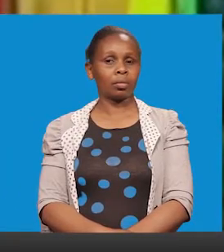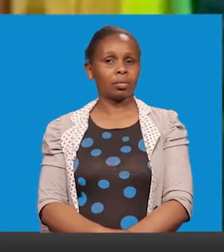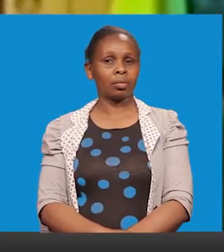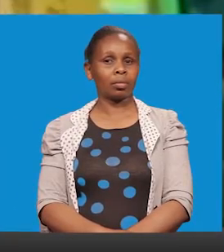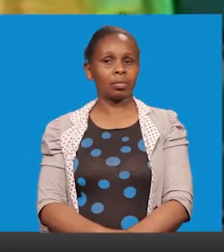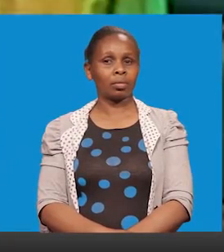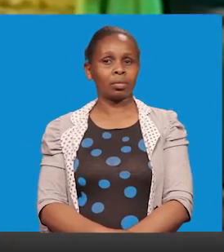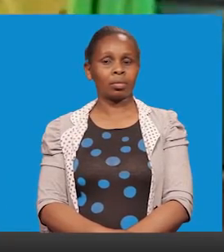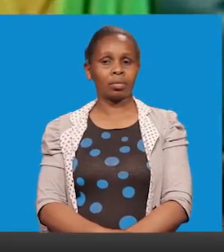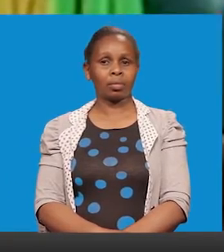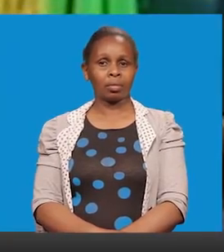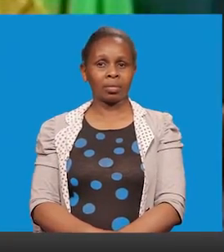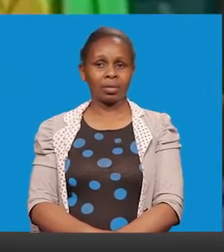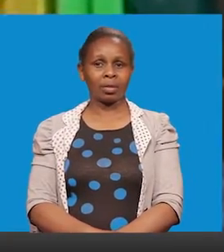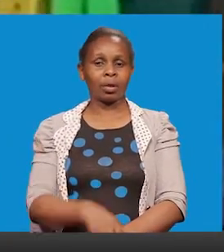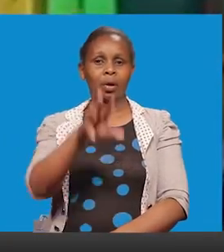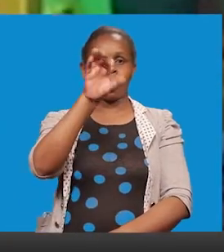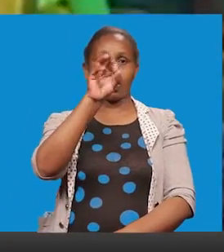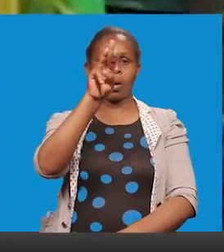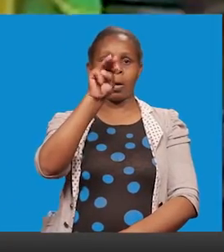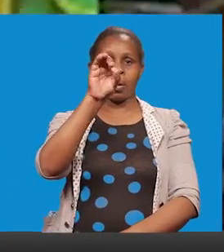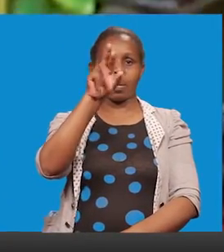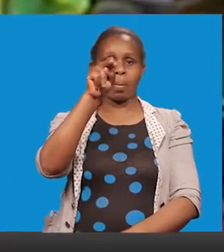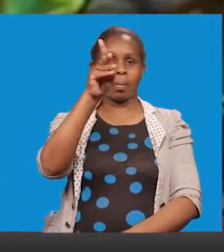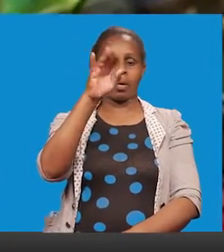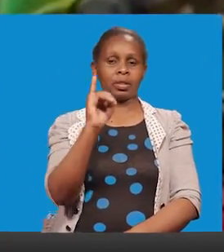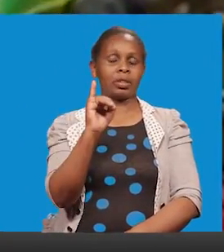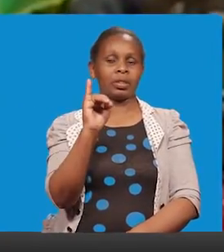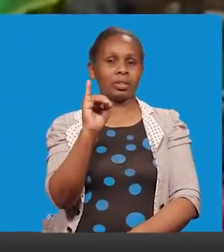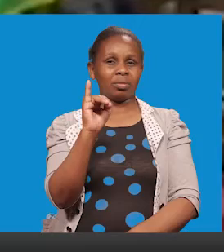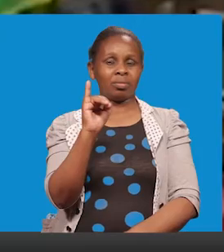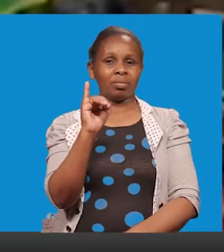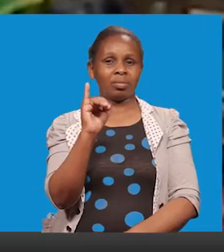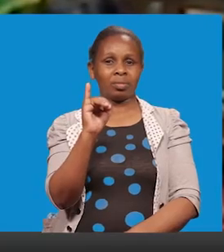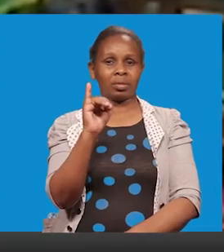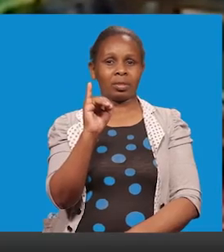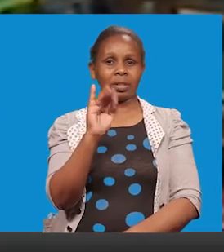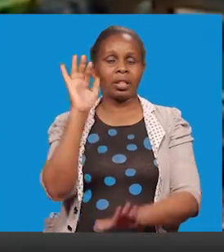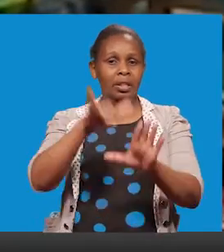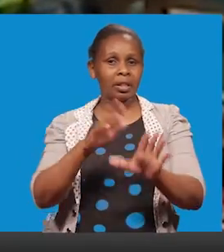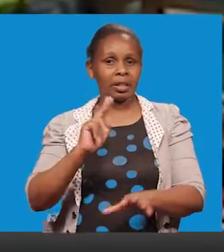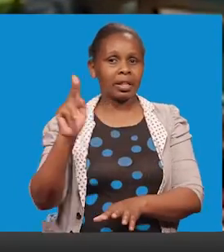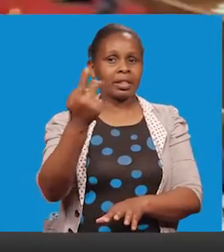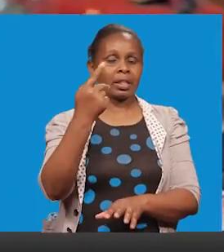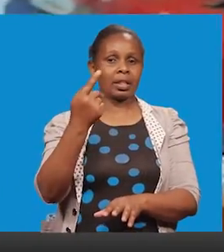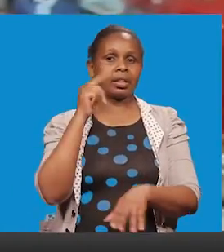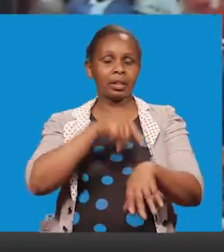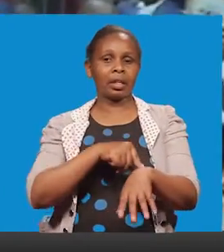Kennedy Okeyo-Nondi has received the highest number of votes in the second